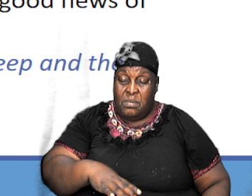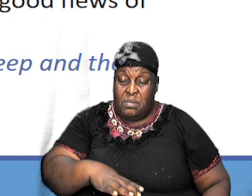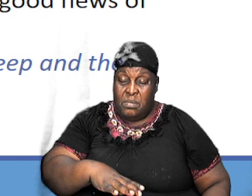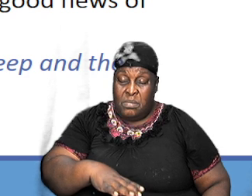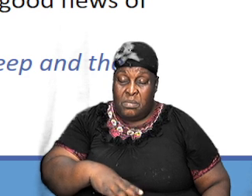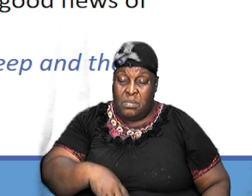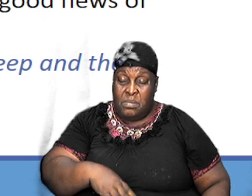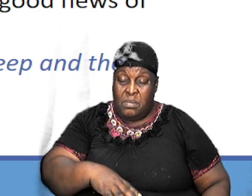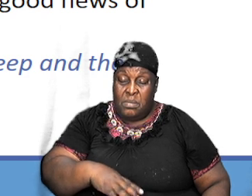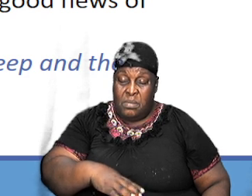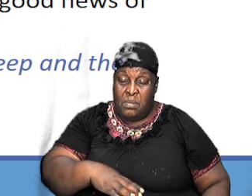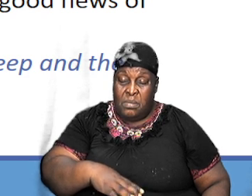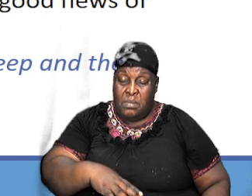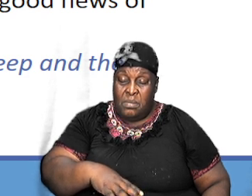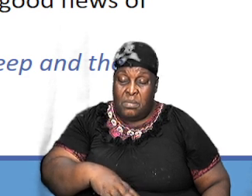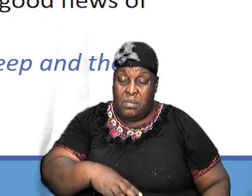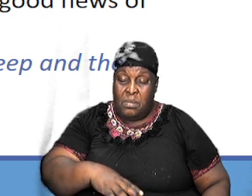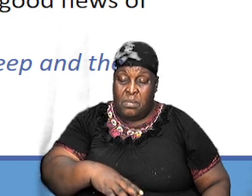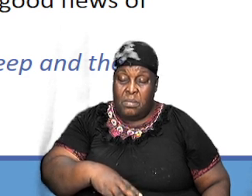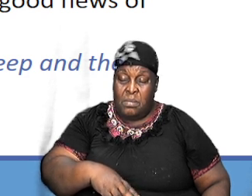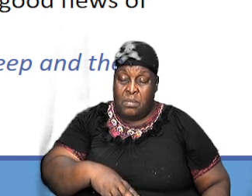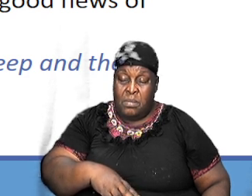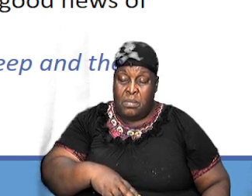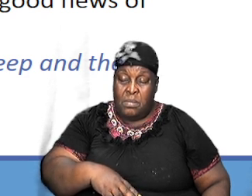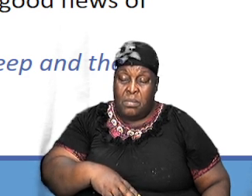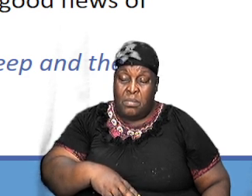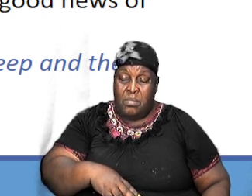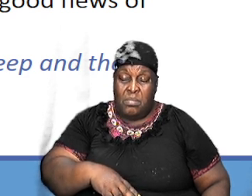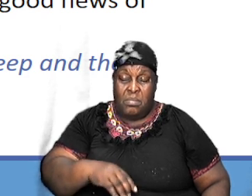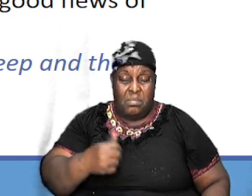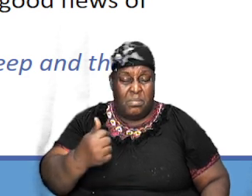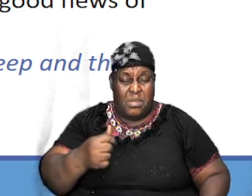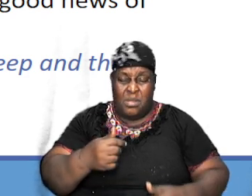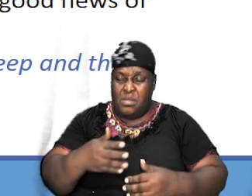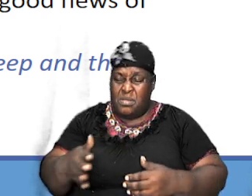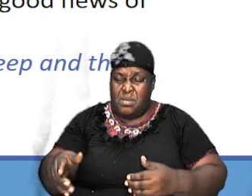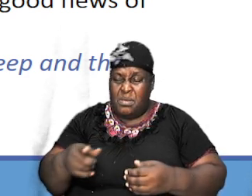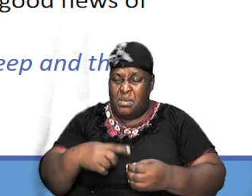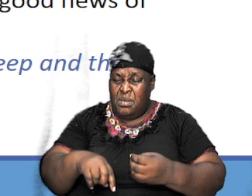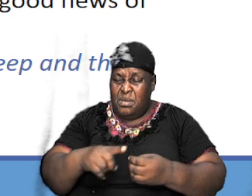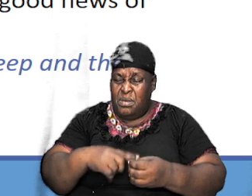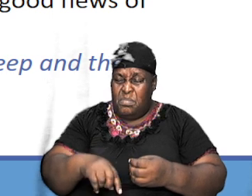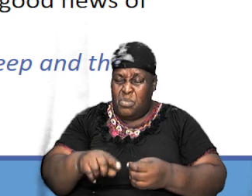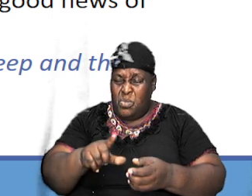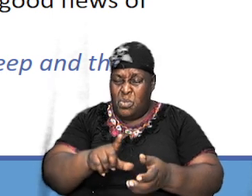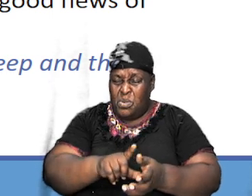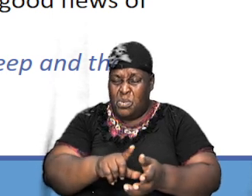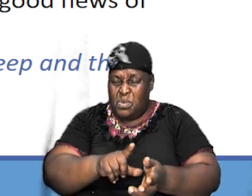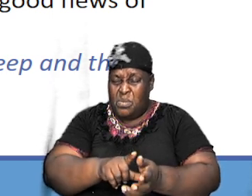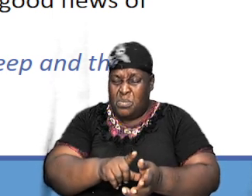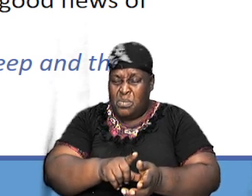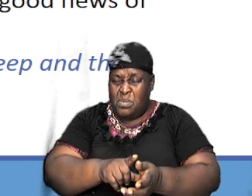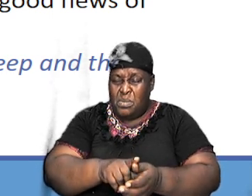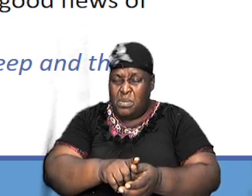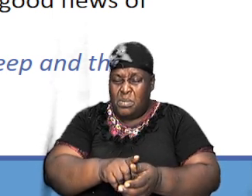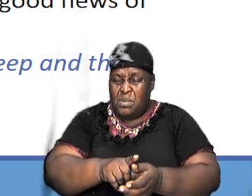as the good news of God's love. So that's another thing about Luke. You know, it